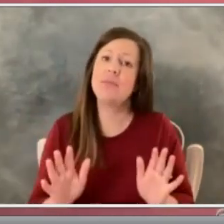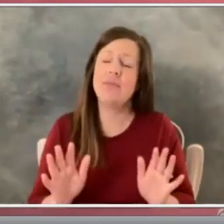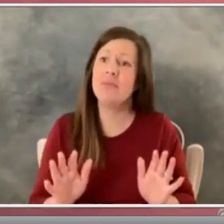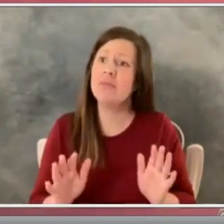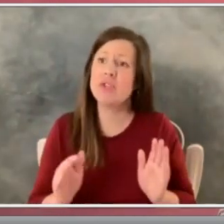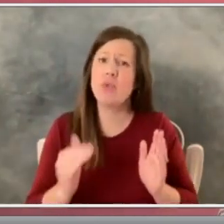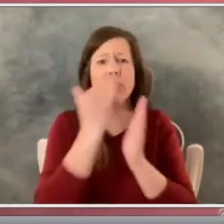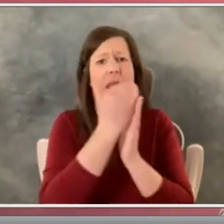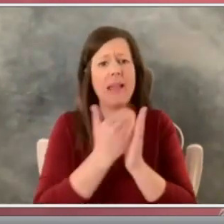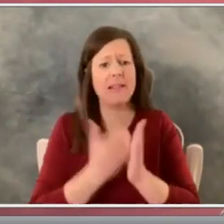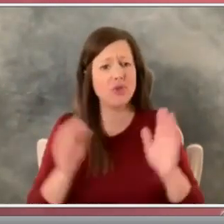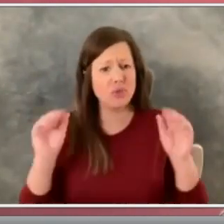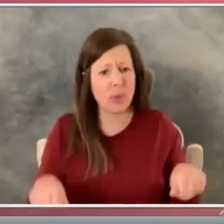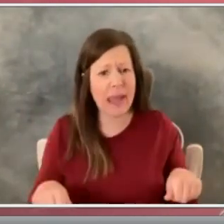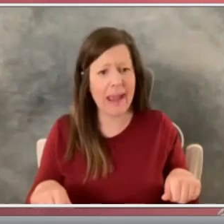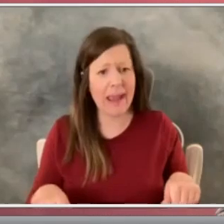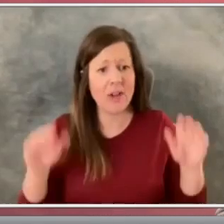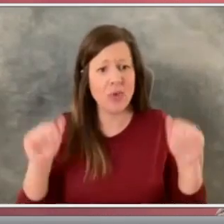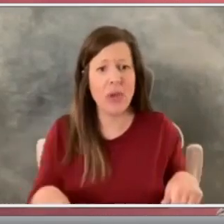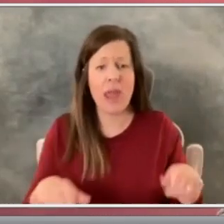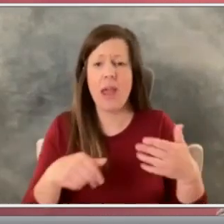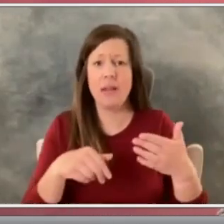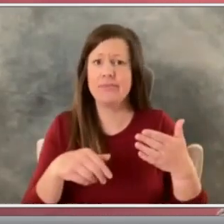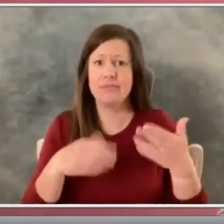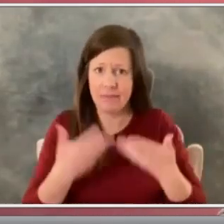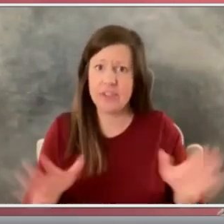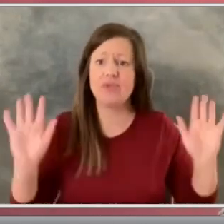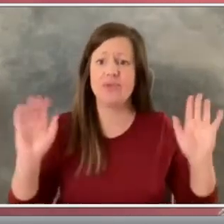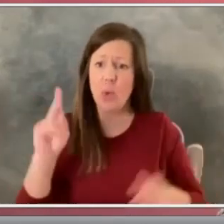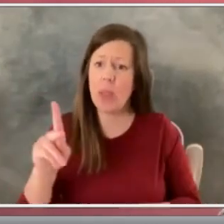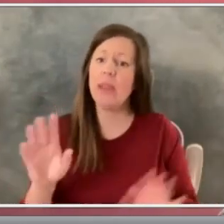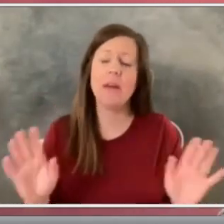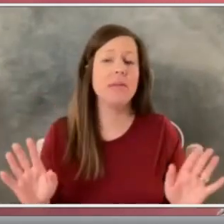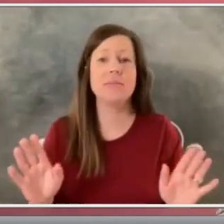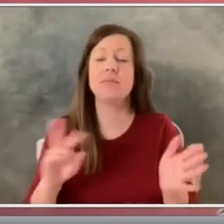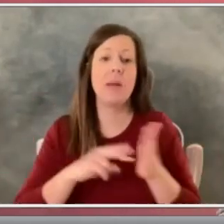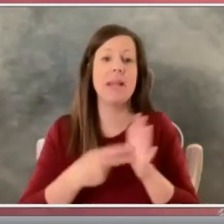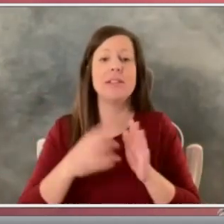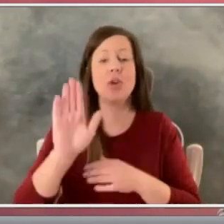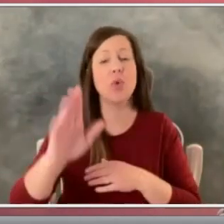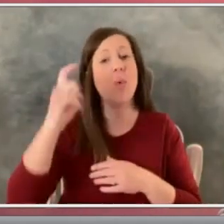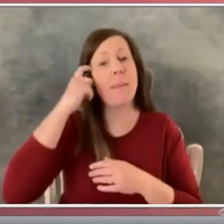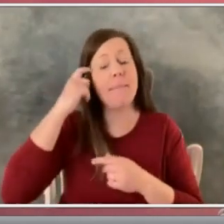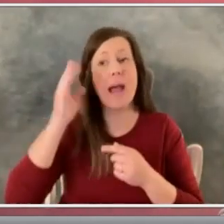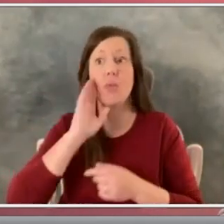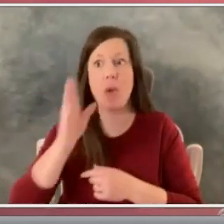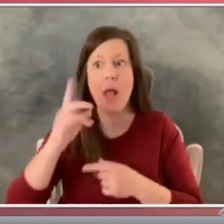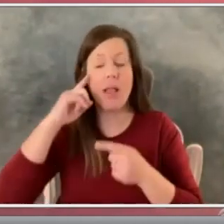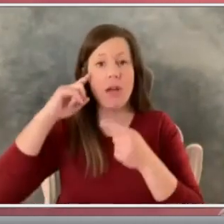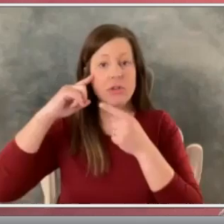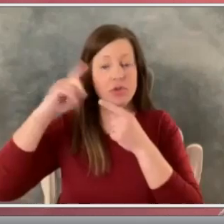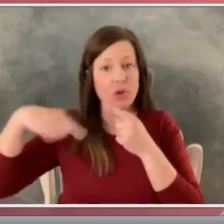not about checking off a box of planning. It is that your mind circles over and over through these